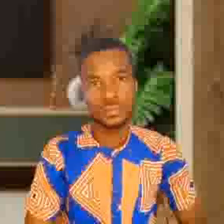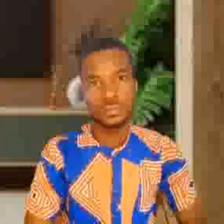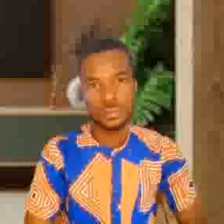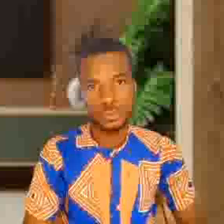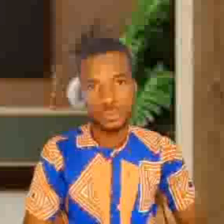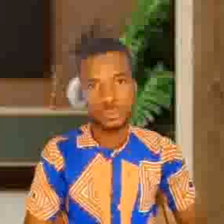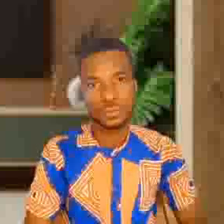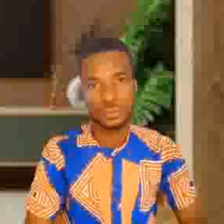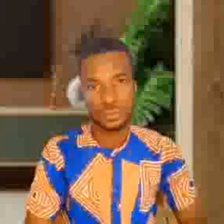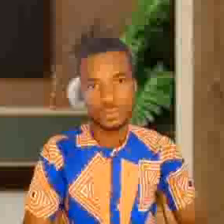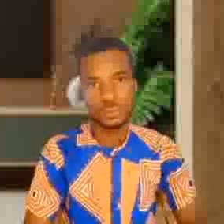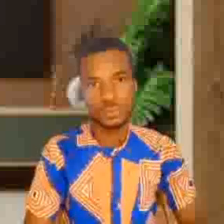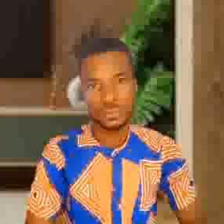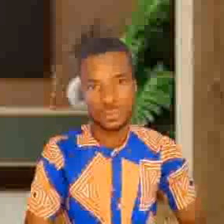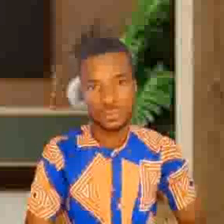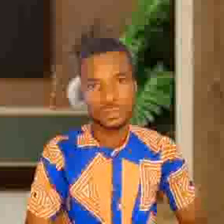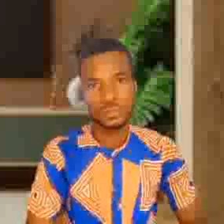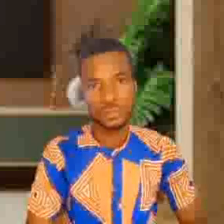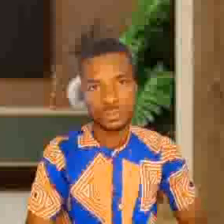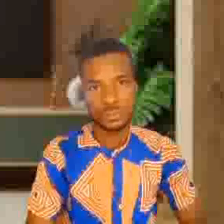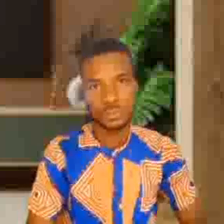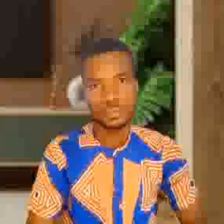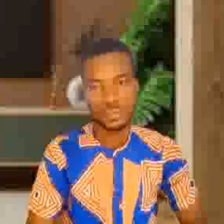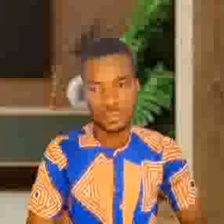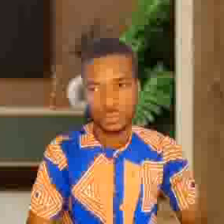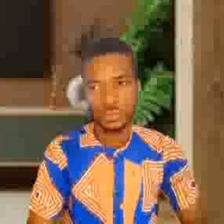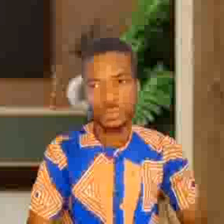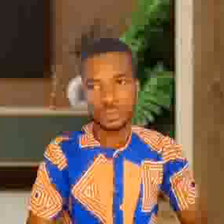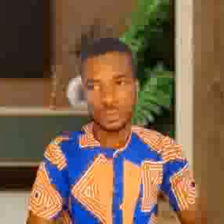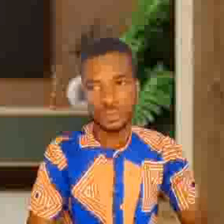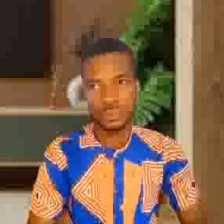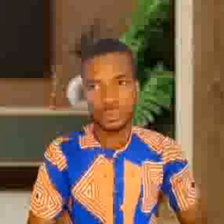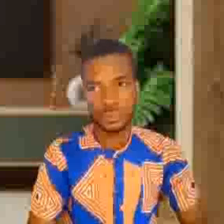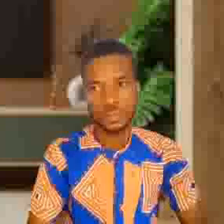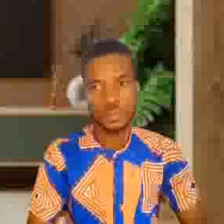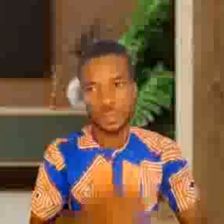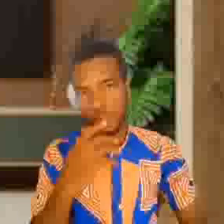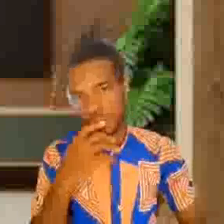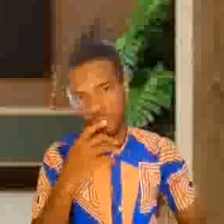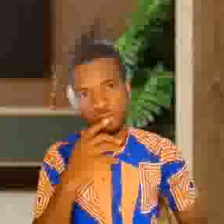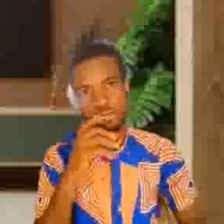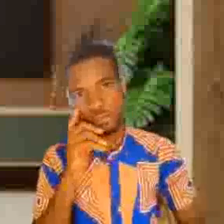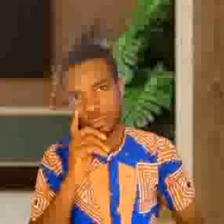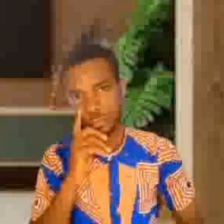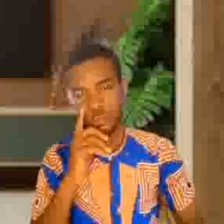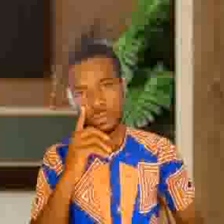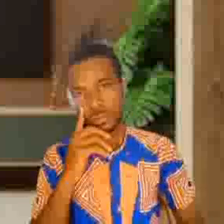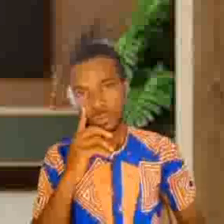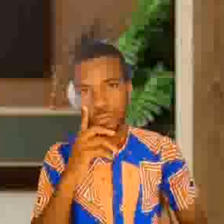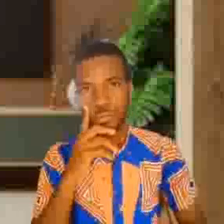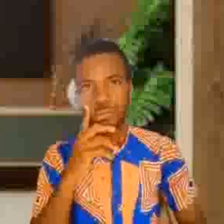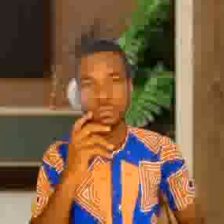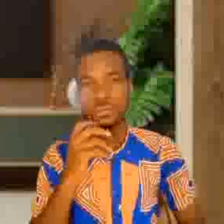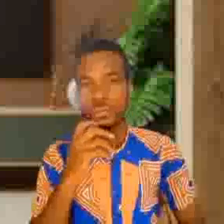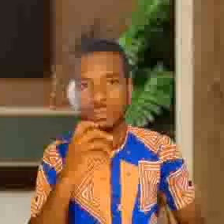The revelations of God are progressive, and the reason why it is like that, the directives of God are progressive. The reason why it's like that, because God wants to separate